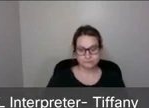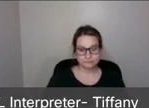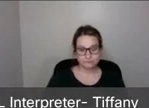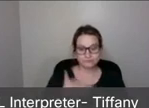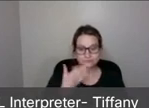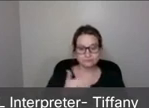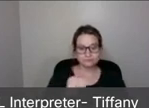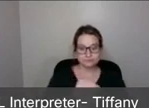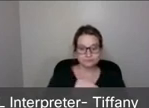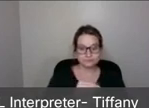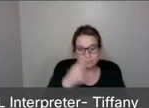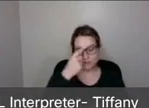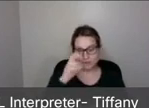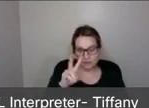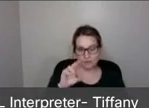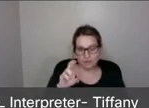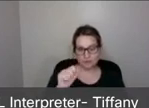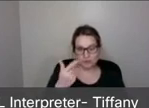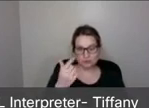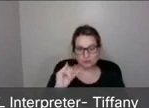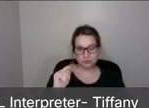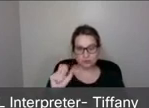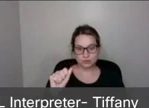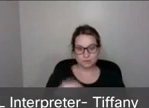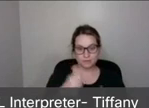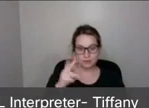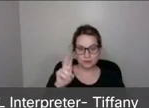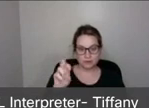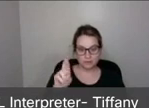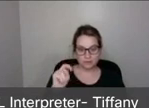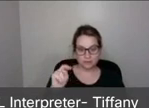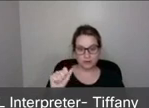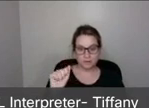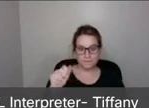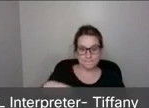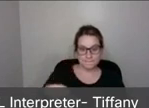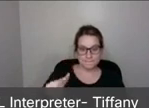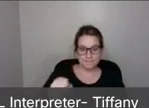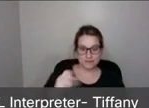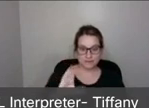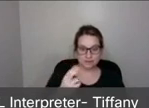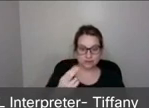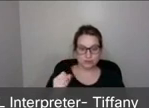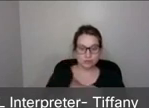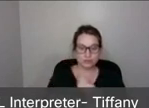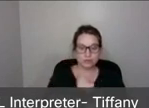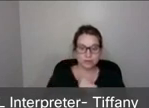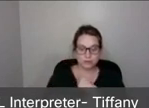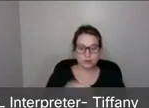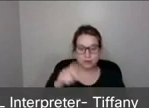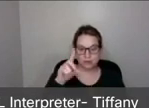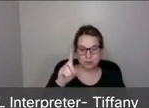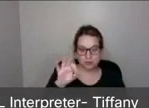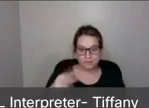Good evening. I'm Virginia Dodson from Vernon in Apache County. These draft maps violate